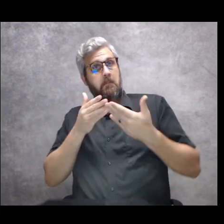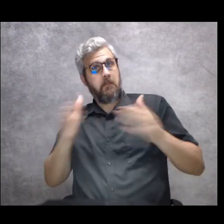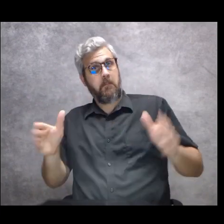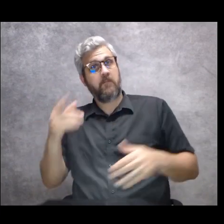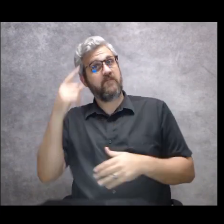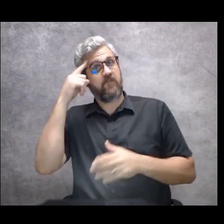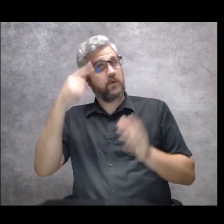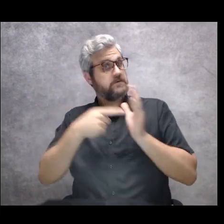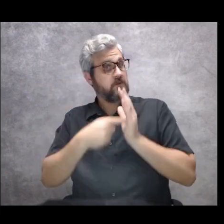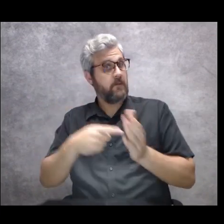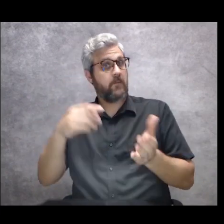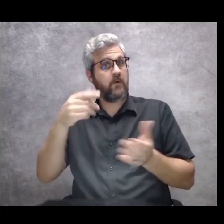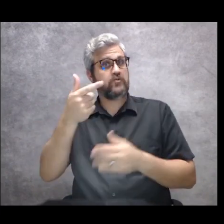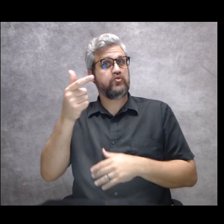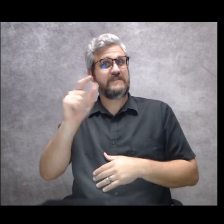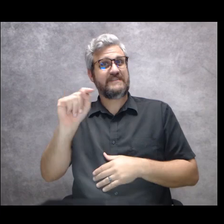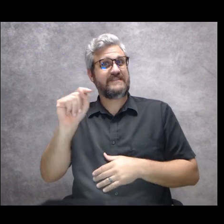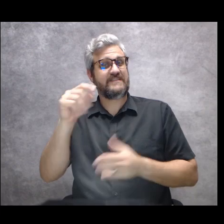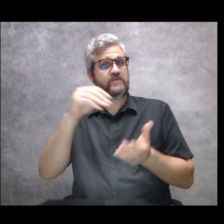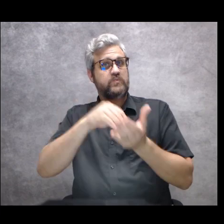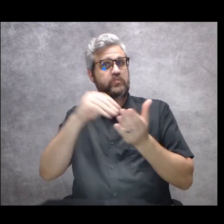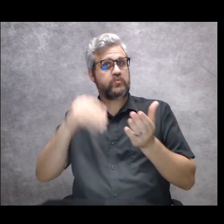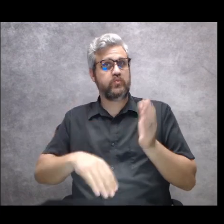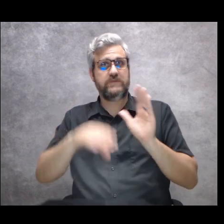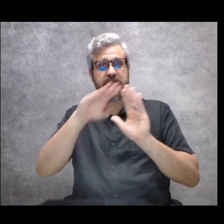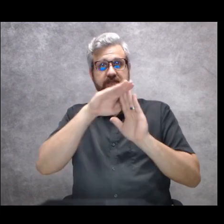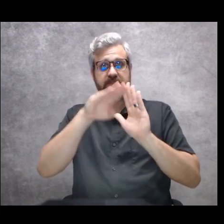the student G&T student list.